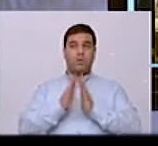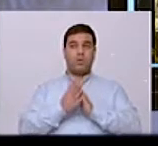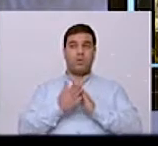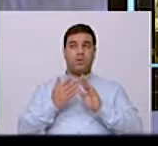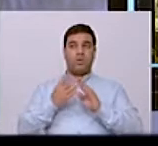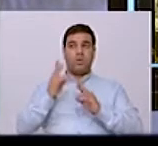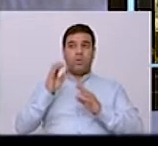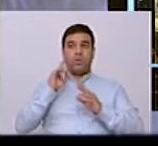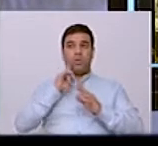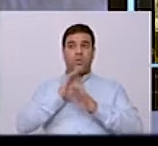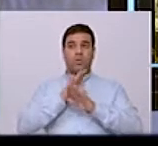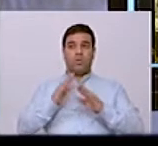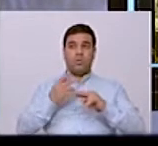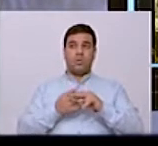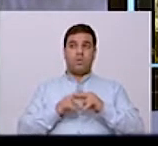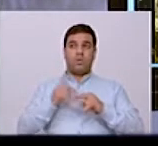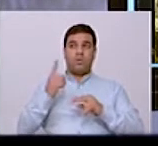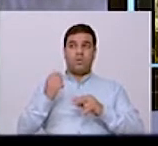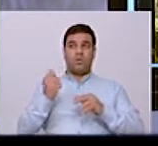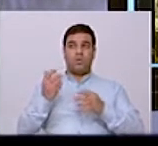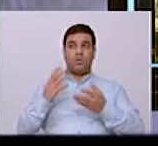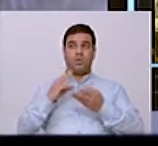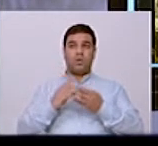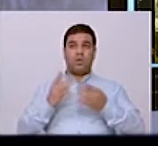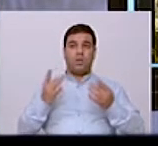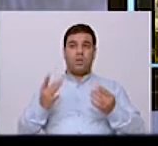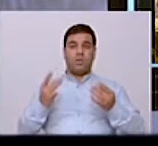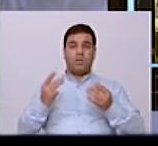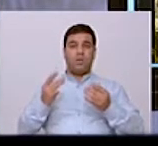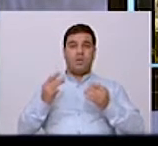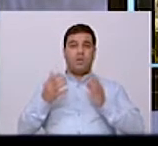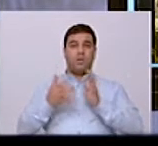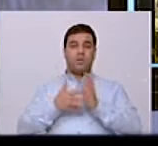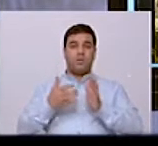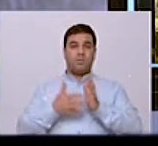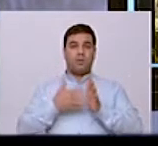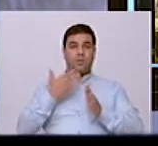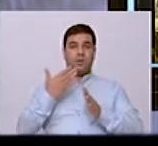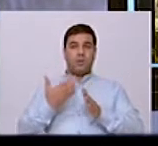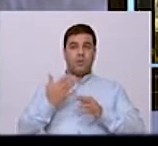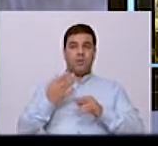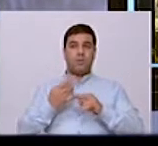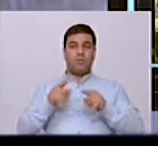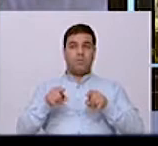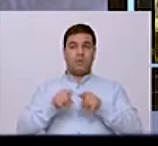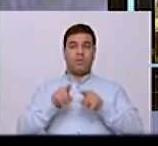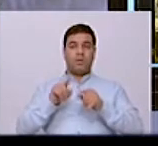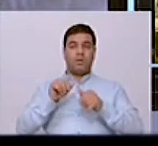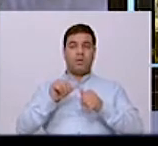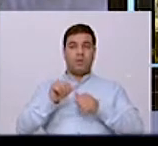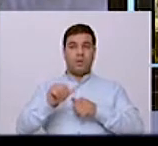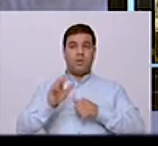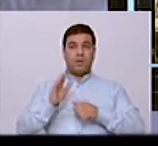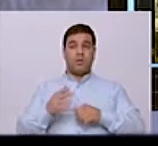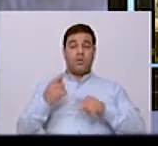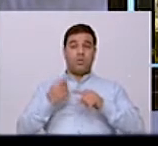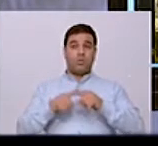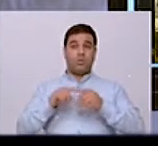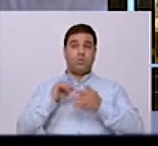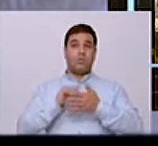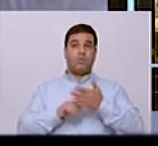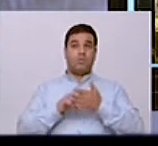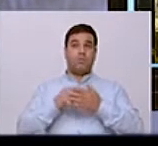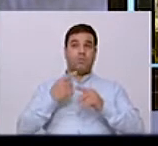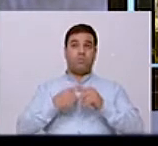keskin noqulayliklari, ya'ni birmuncha namlikning yetishmasligi bilan ham ajralib turadi. Shu sababli